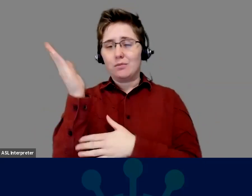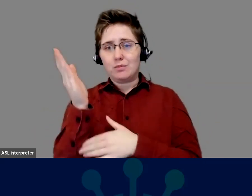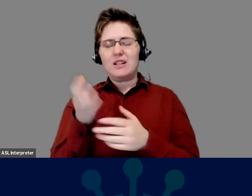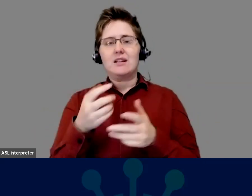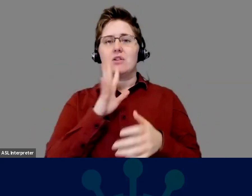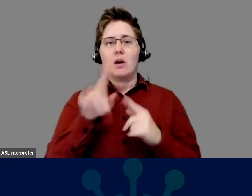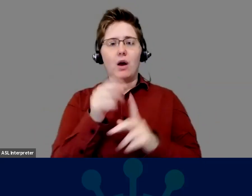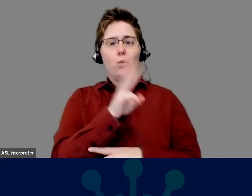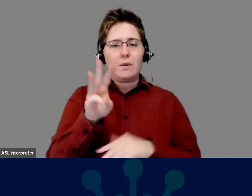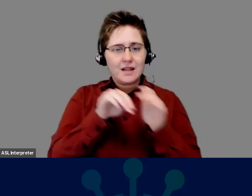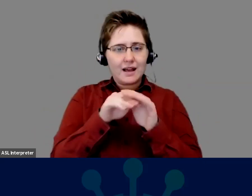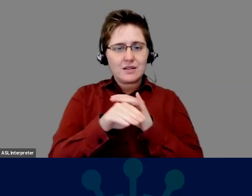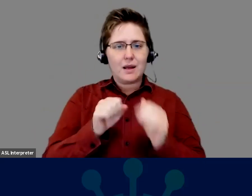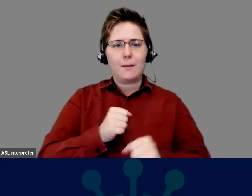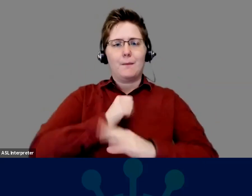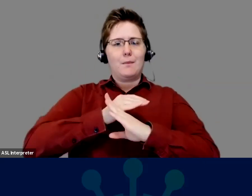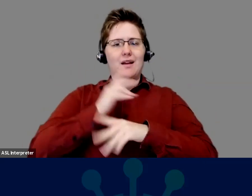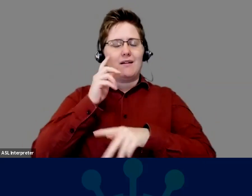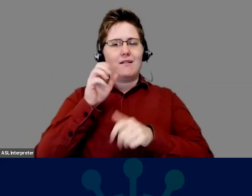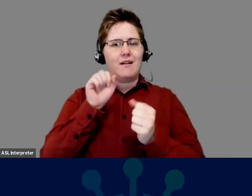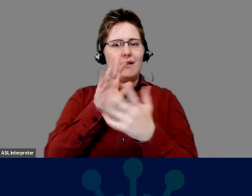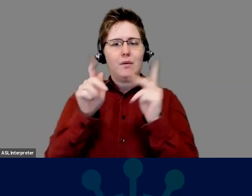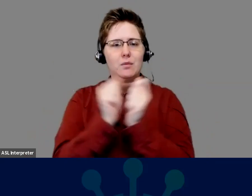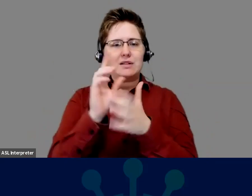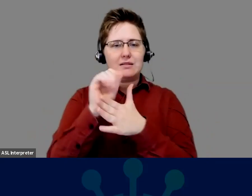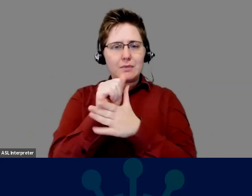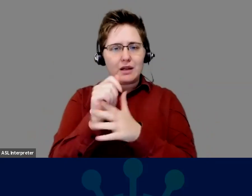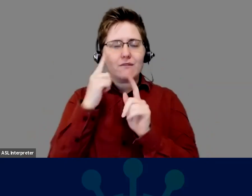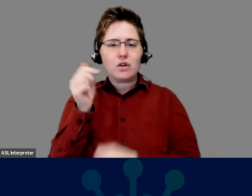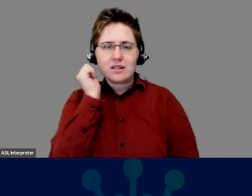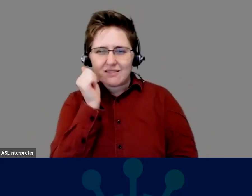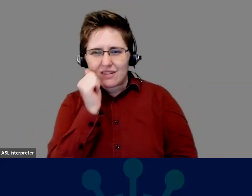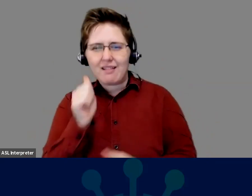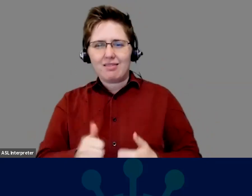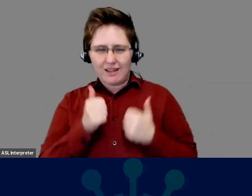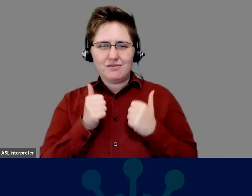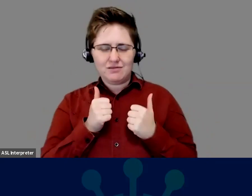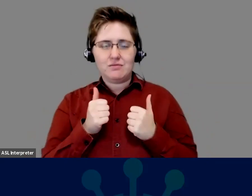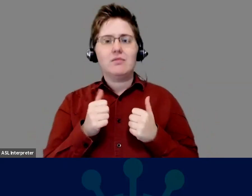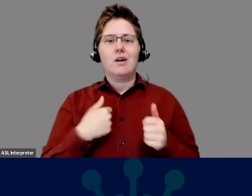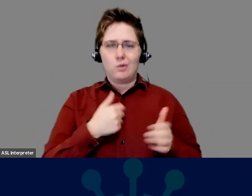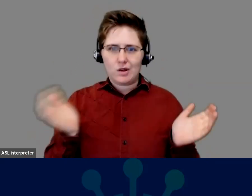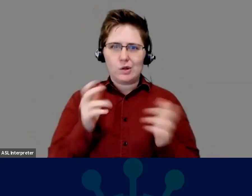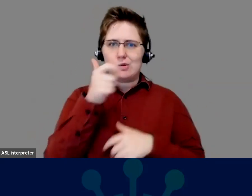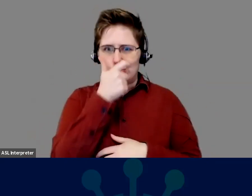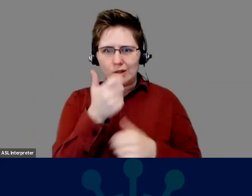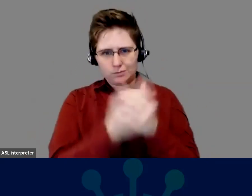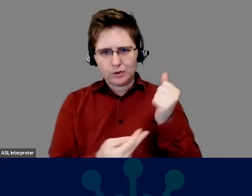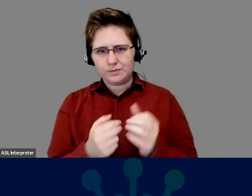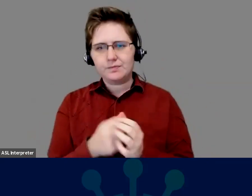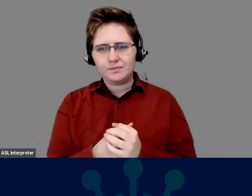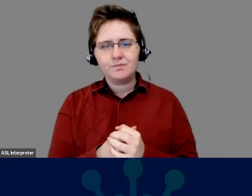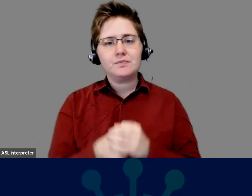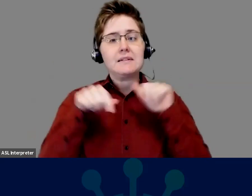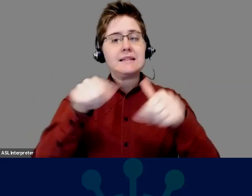website access and barriers facing people with disabilities in day-to-day living during COVID, and we encourage you to check those out.